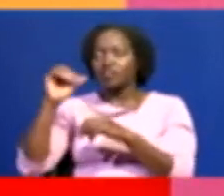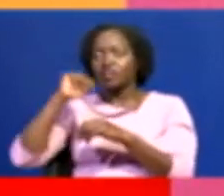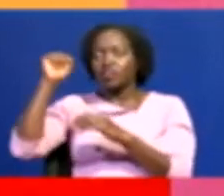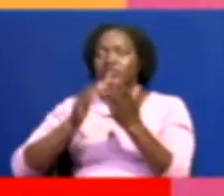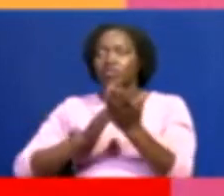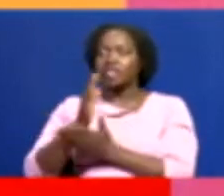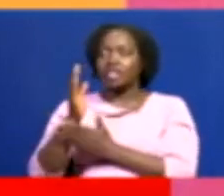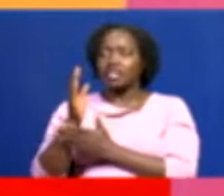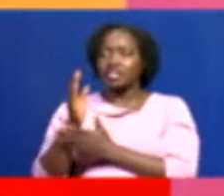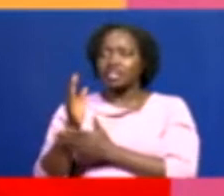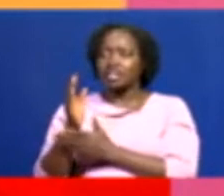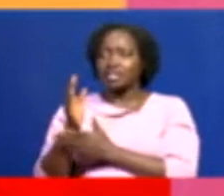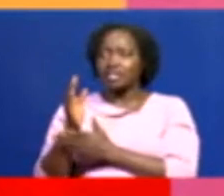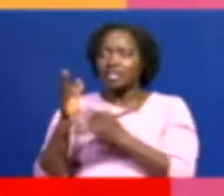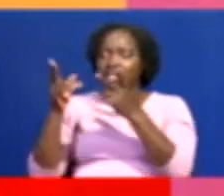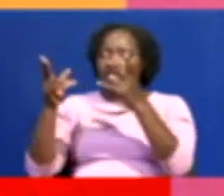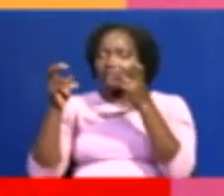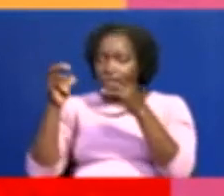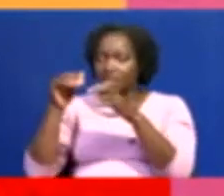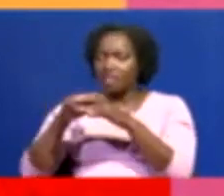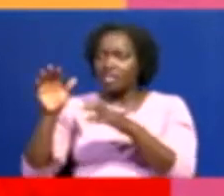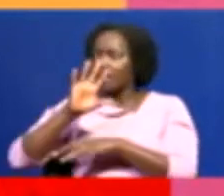Rights. It is captured in the